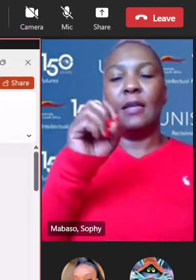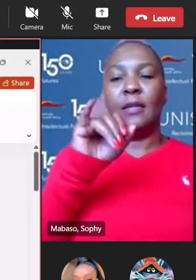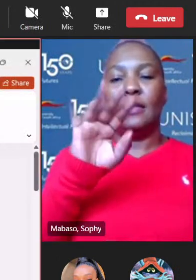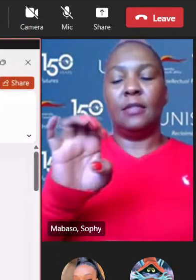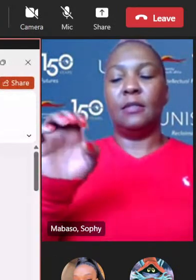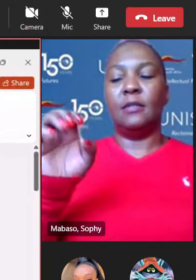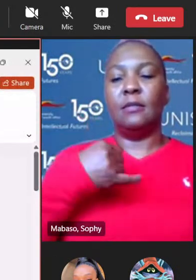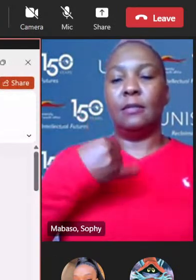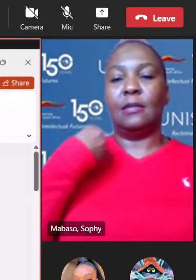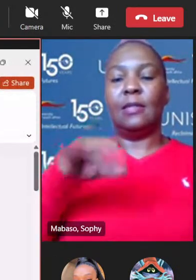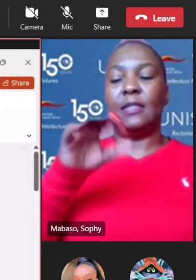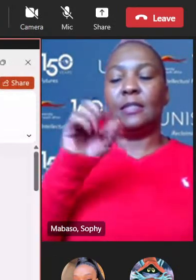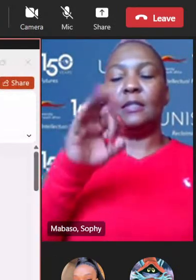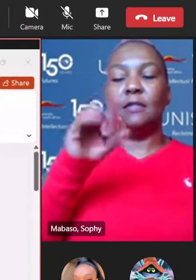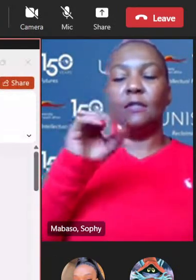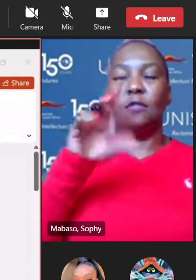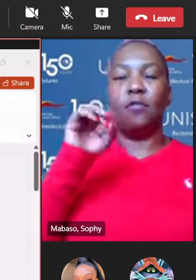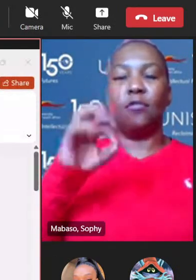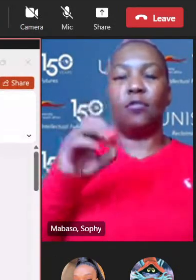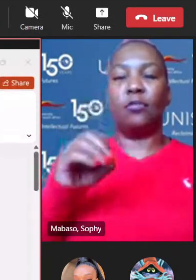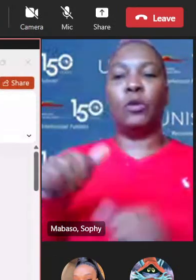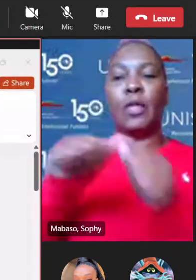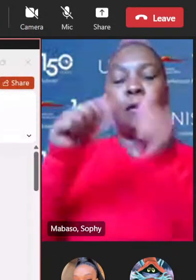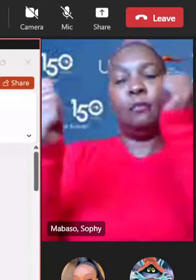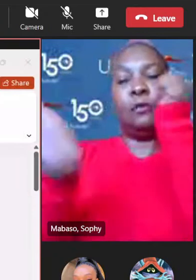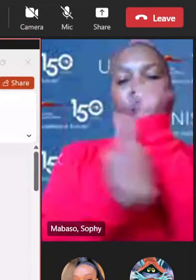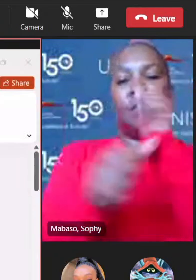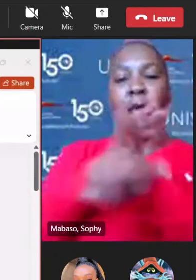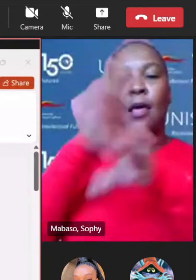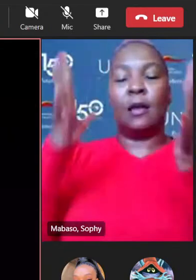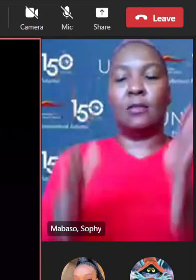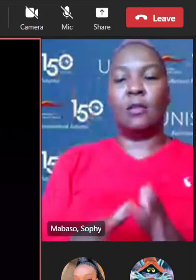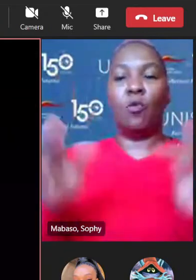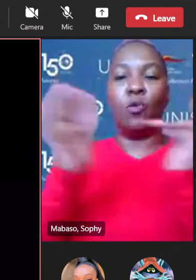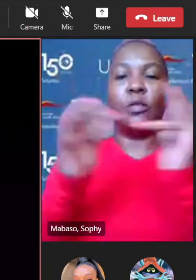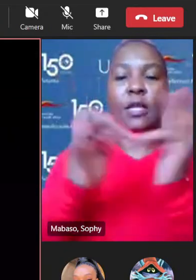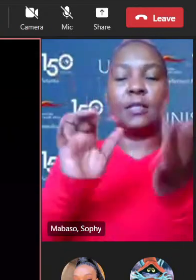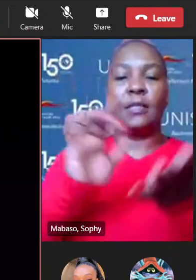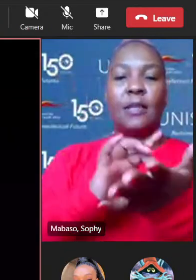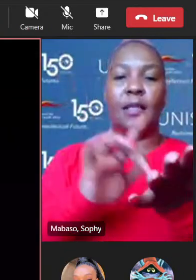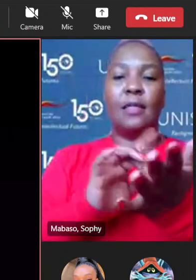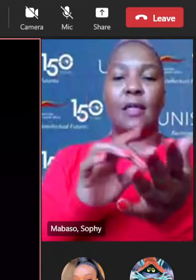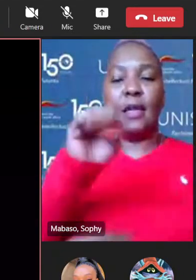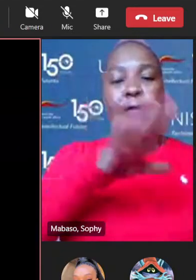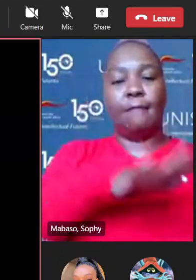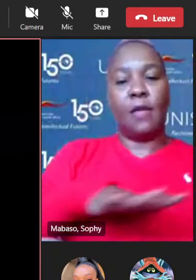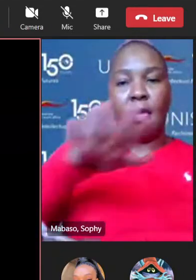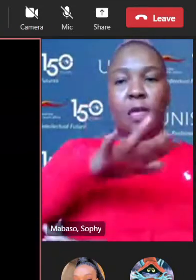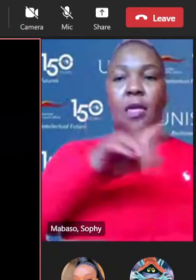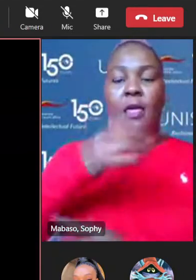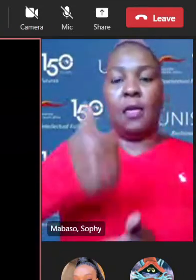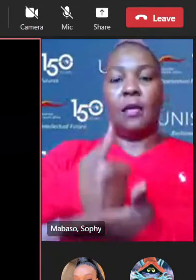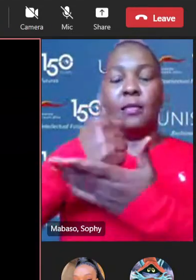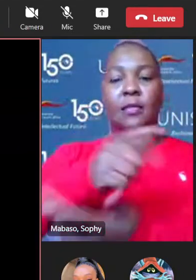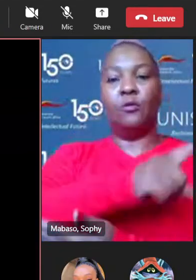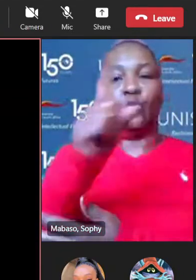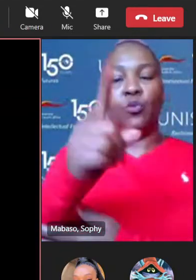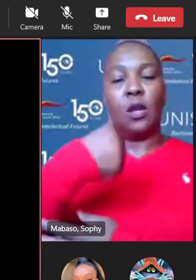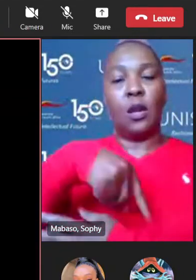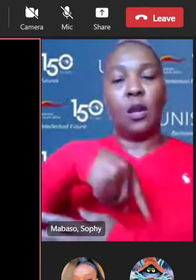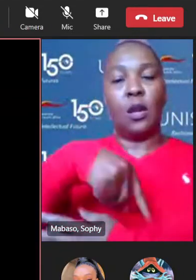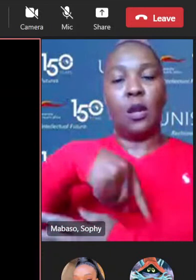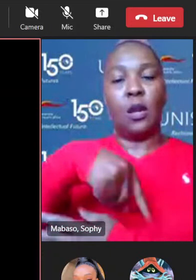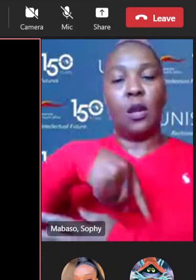the Deputy Director for the Contact Center. This is the environment that assists you as our